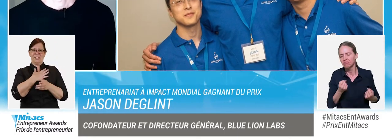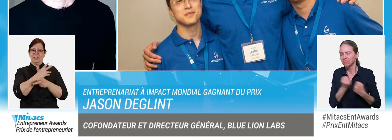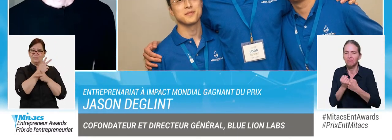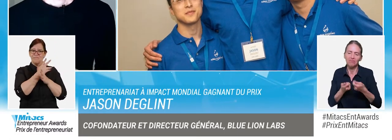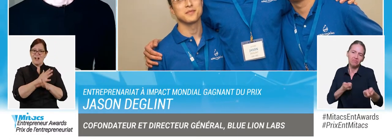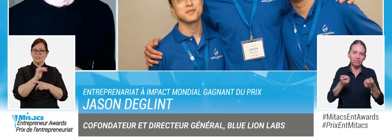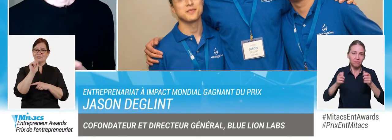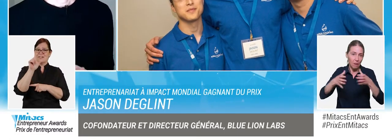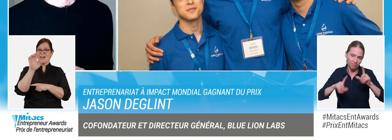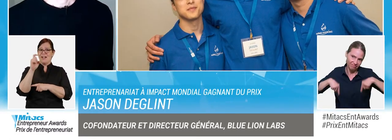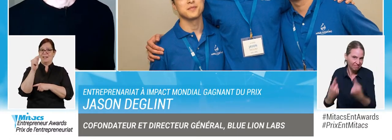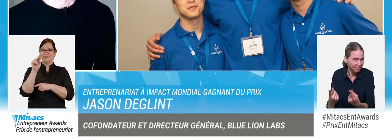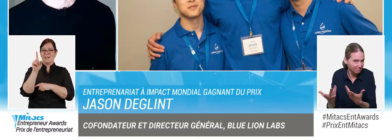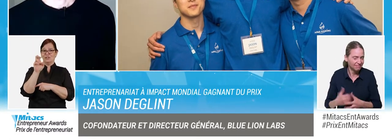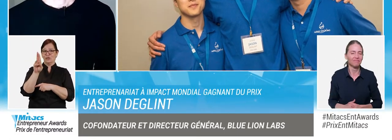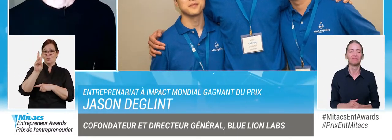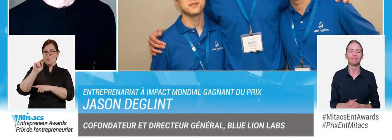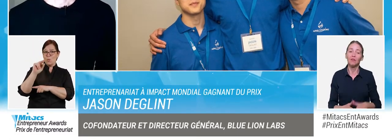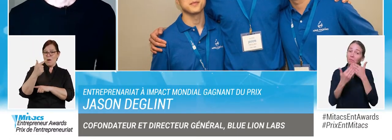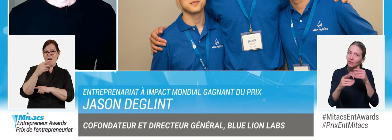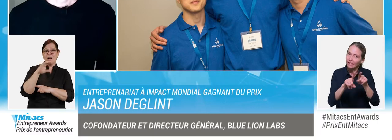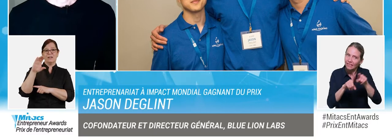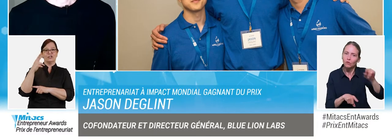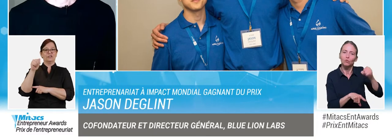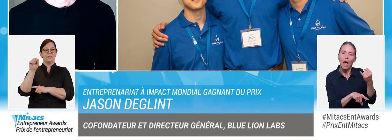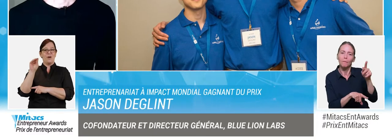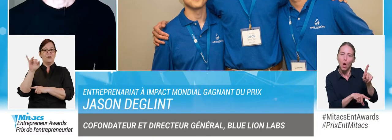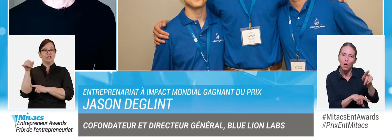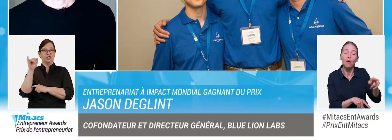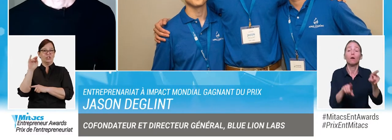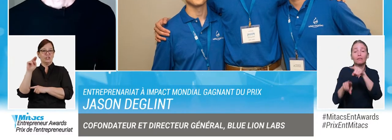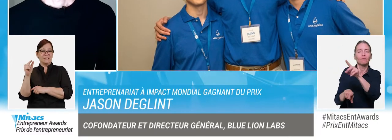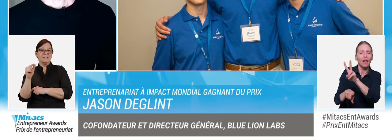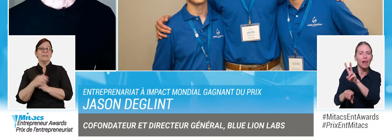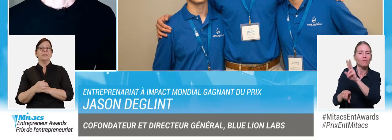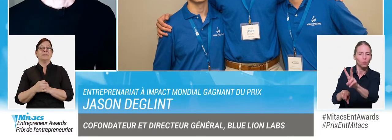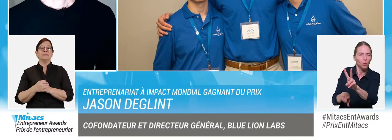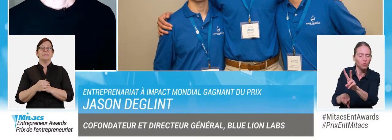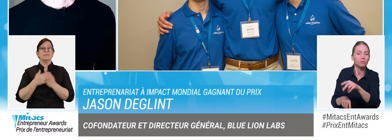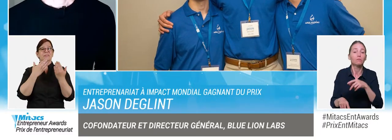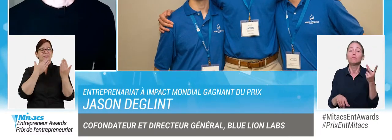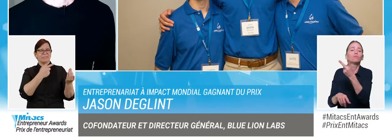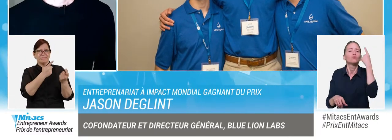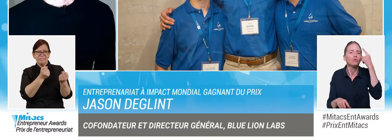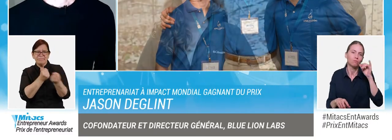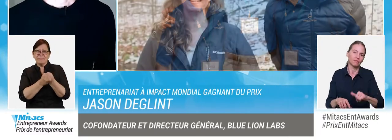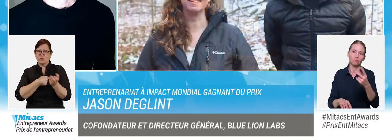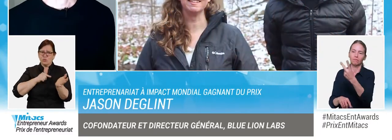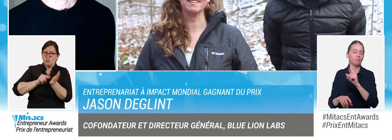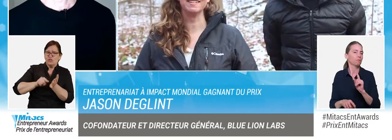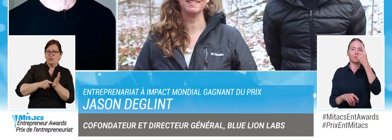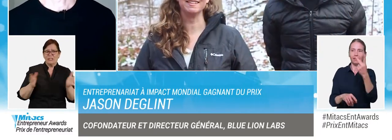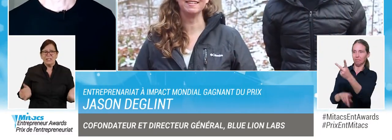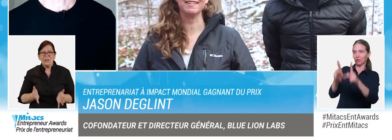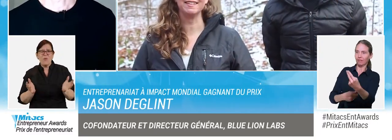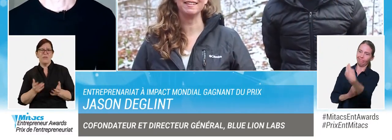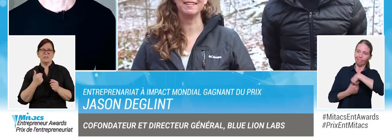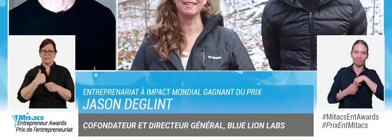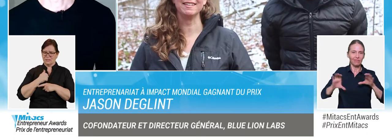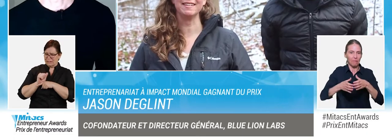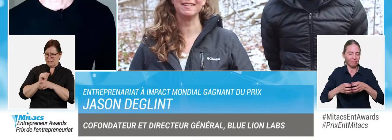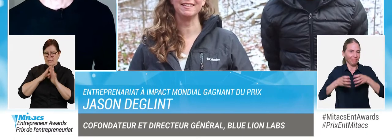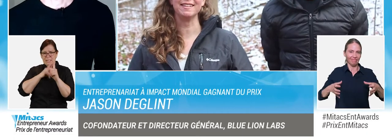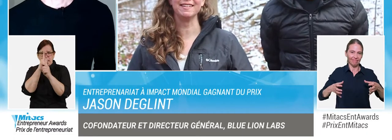critical. First, thank you to my supervisors, Alexander Wong and Chao Jin, as you supported me in my research and encouraged me to explore